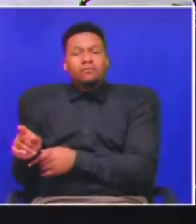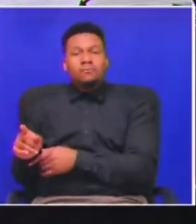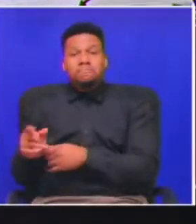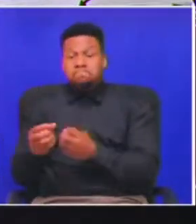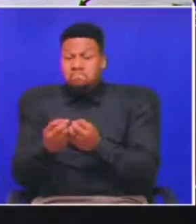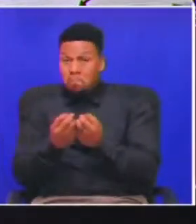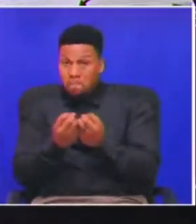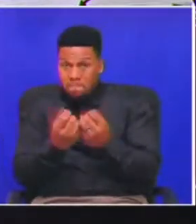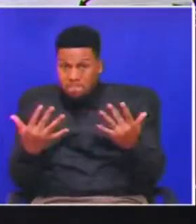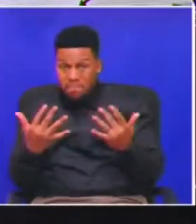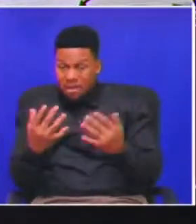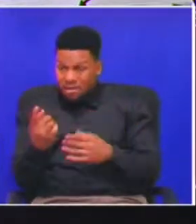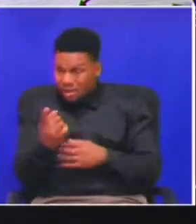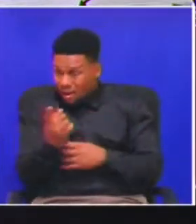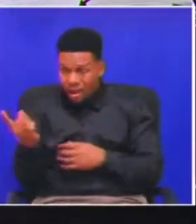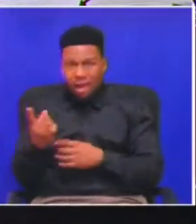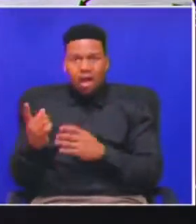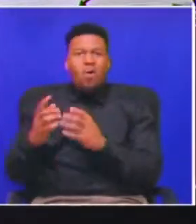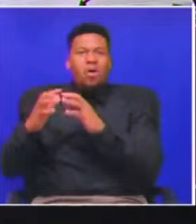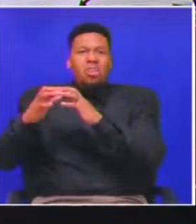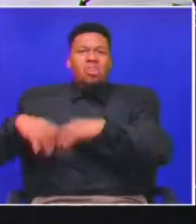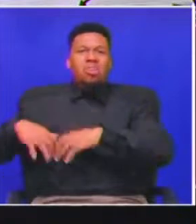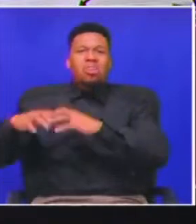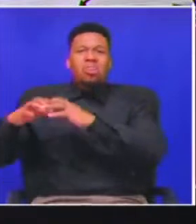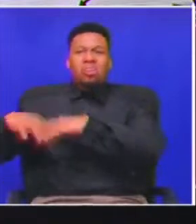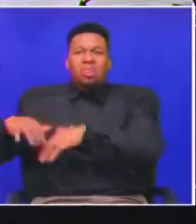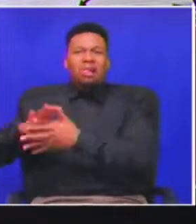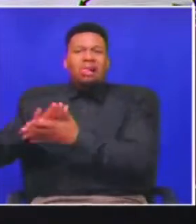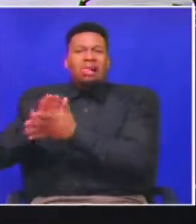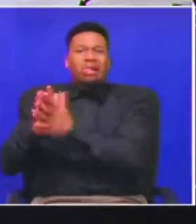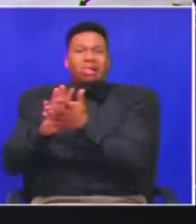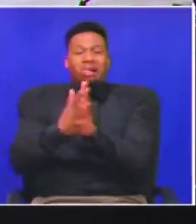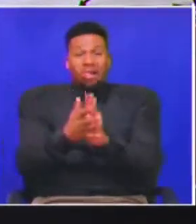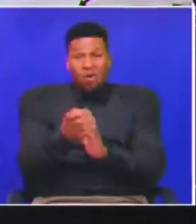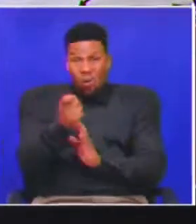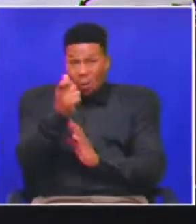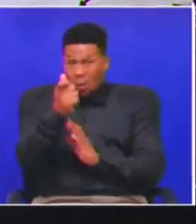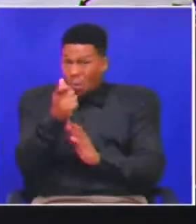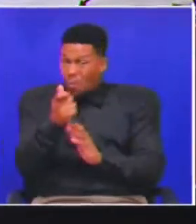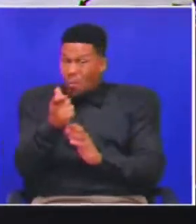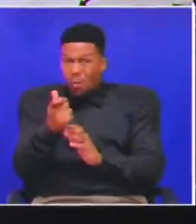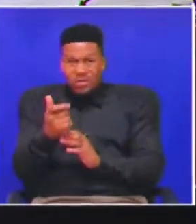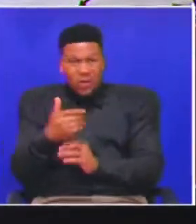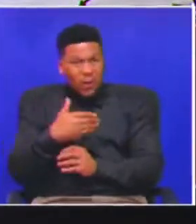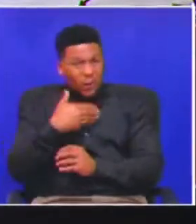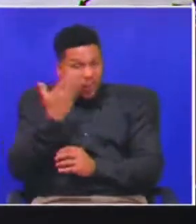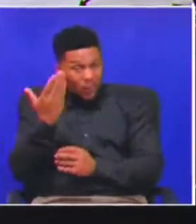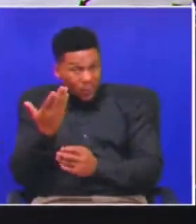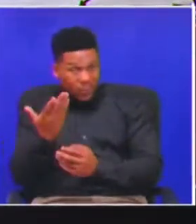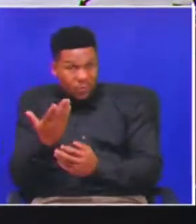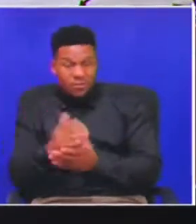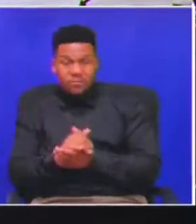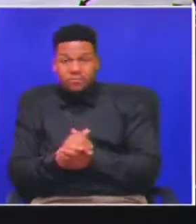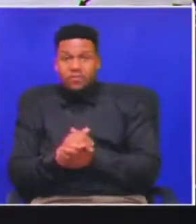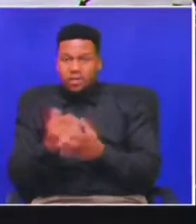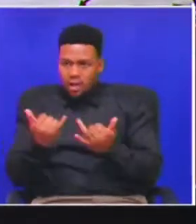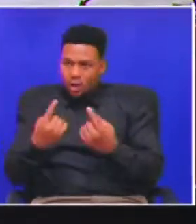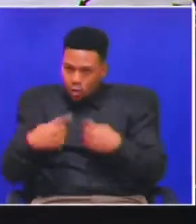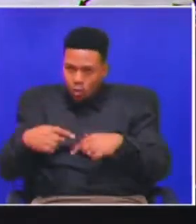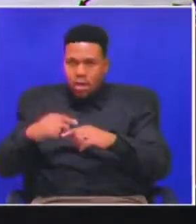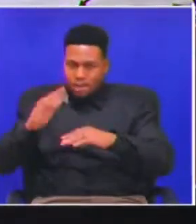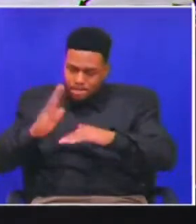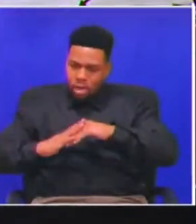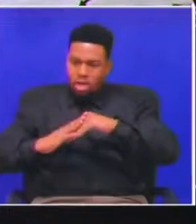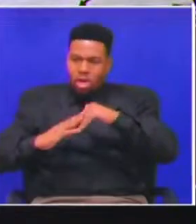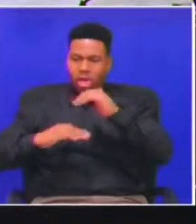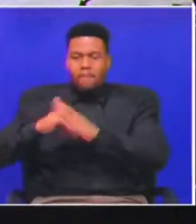been destroyed, almost completely destroyed. We are rebuilding them, we are capacitating them, and